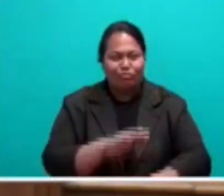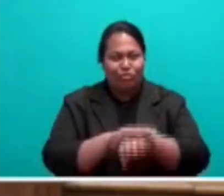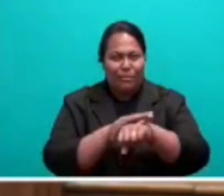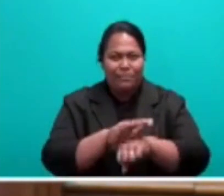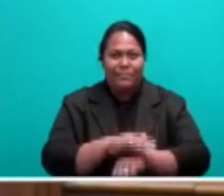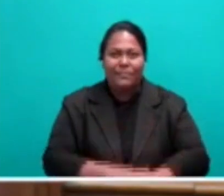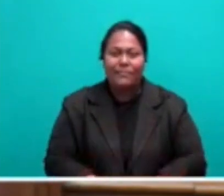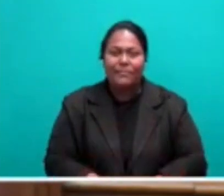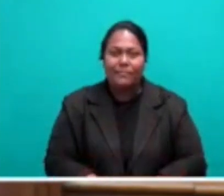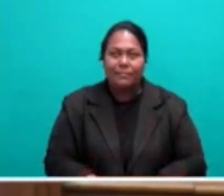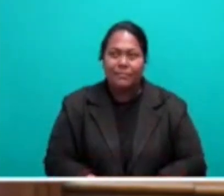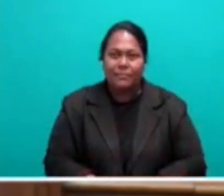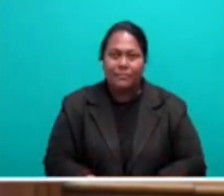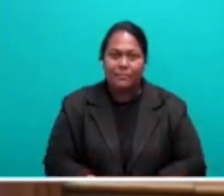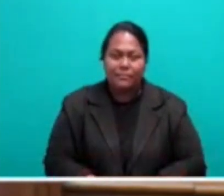Mr. Speaker, sir,